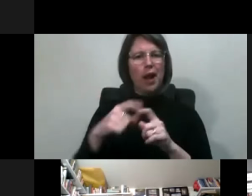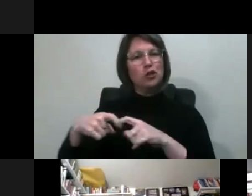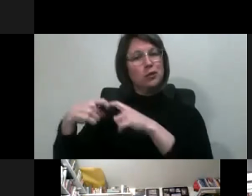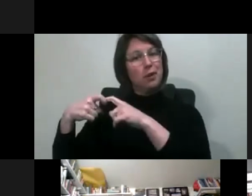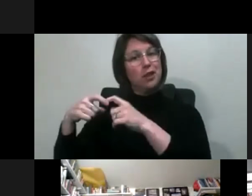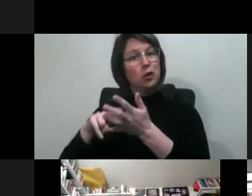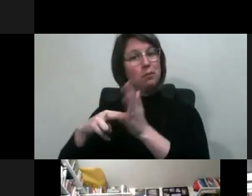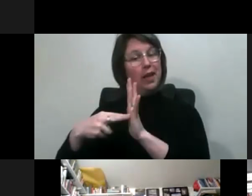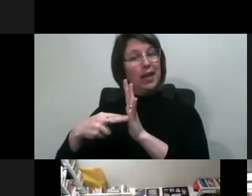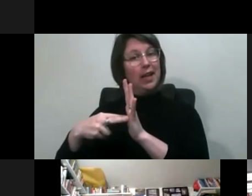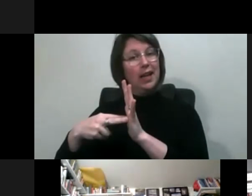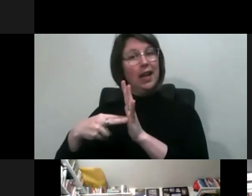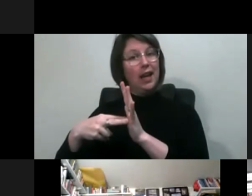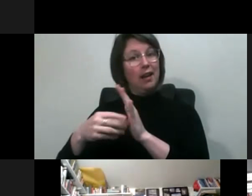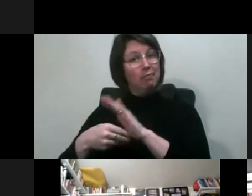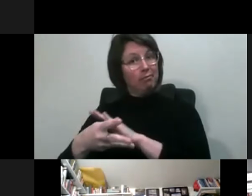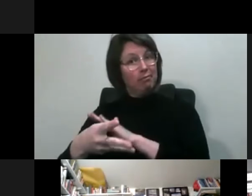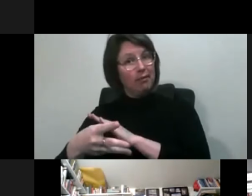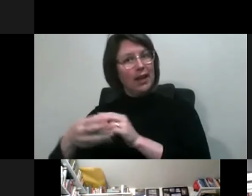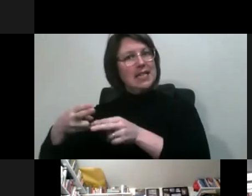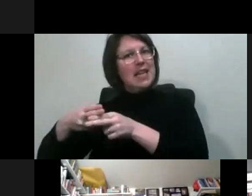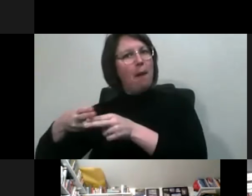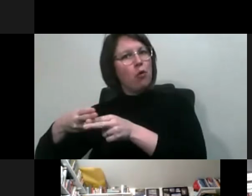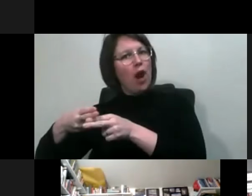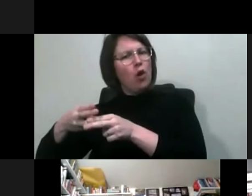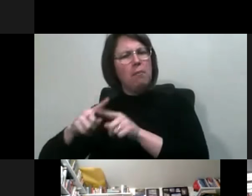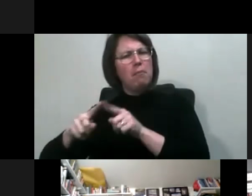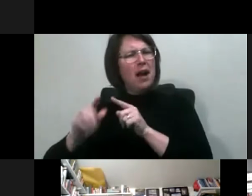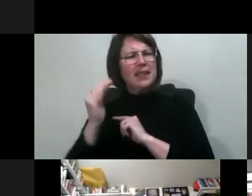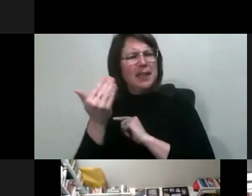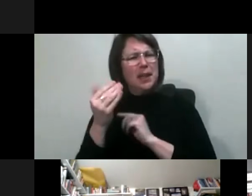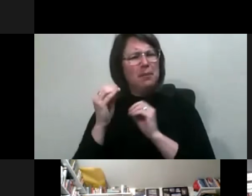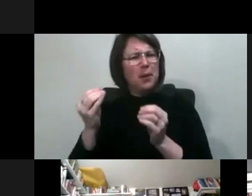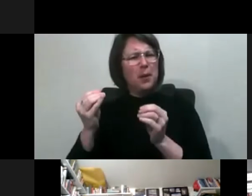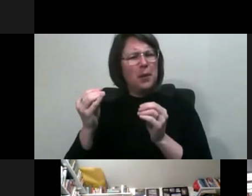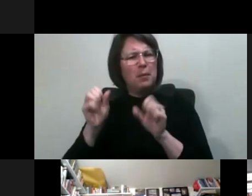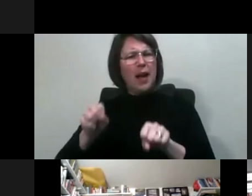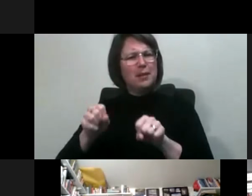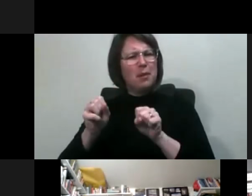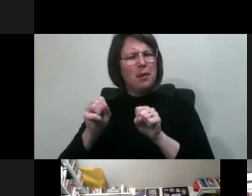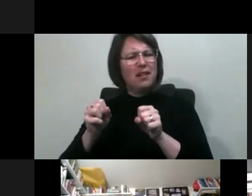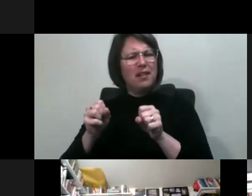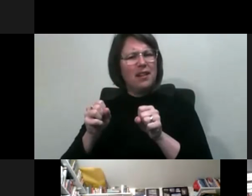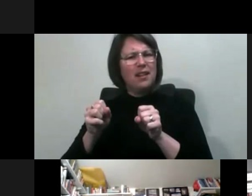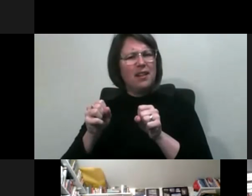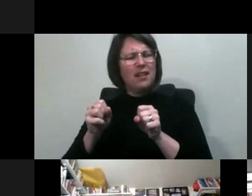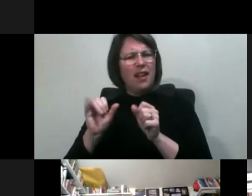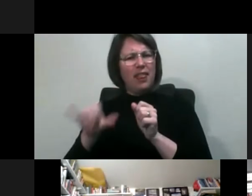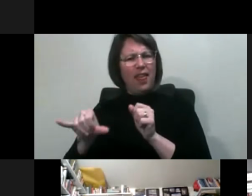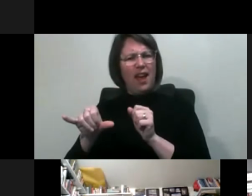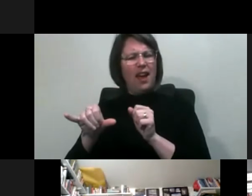is intended to indicate that it's temporary, but there doesn't really seem to be a way to ever have